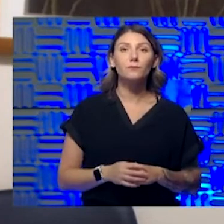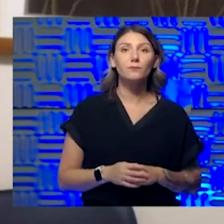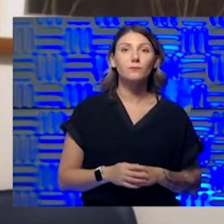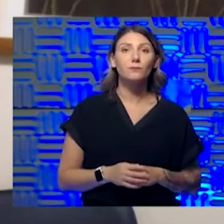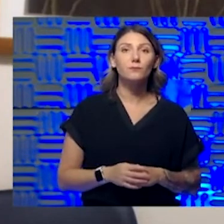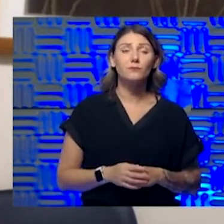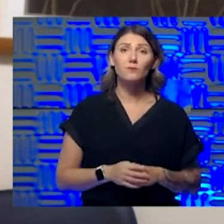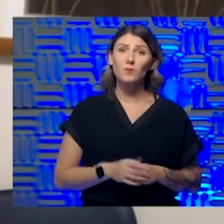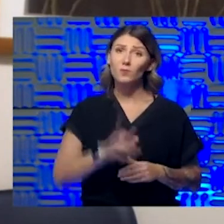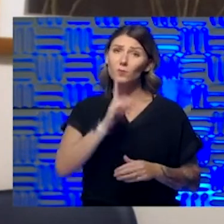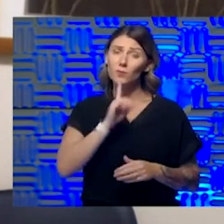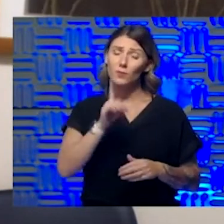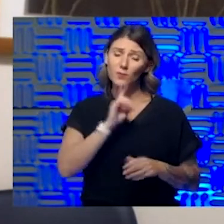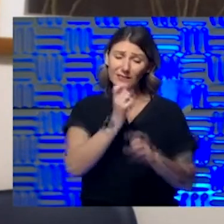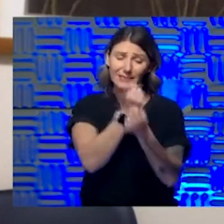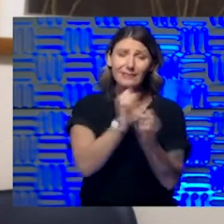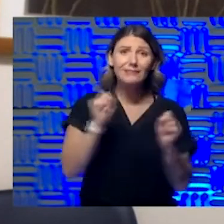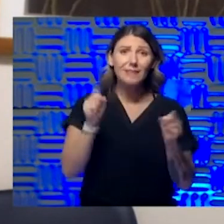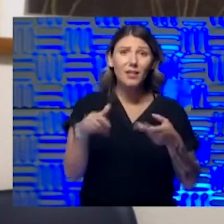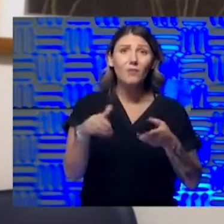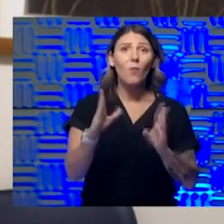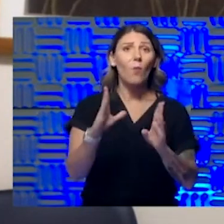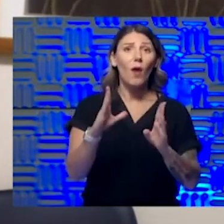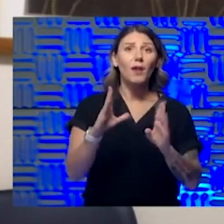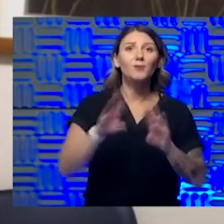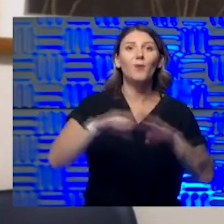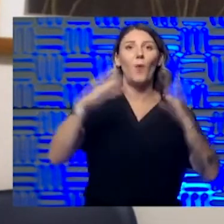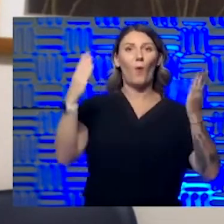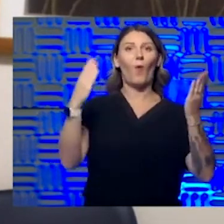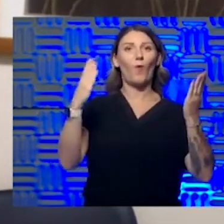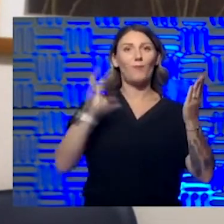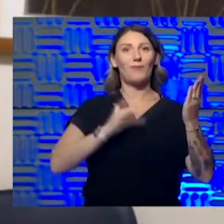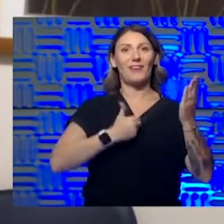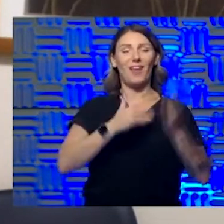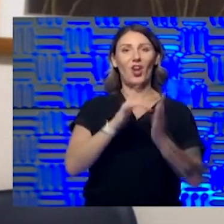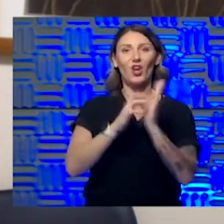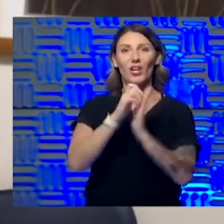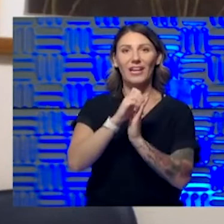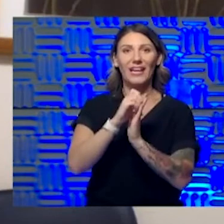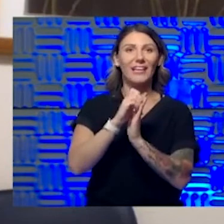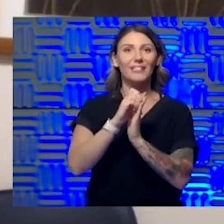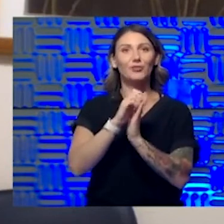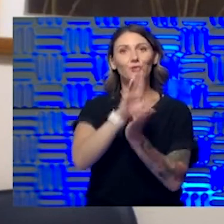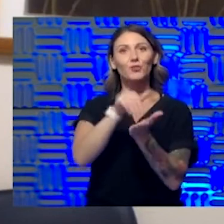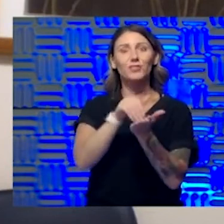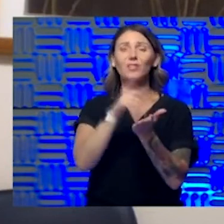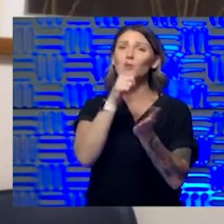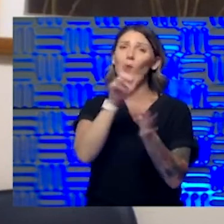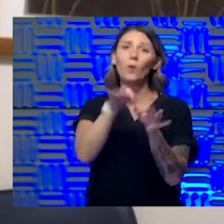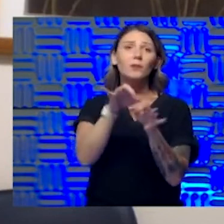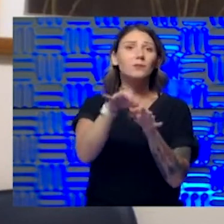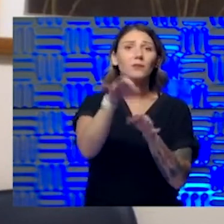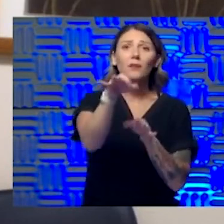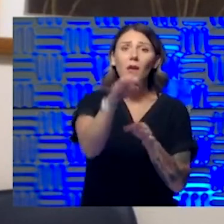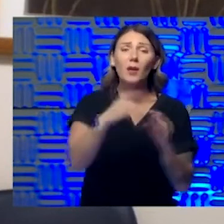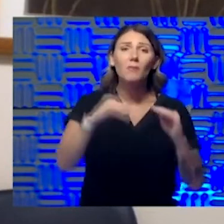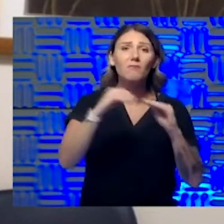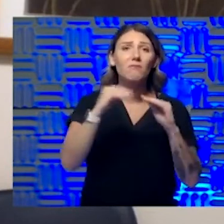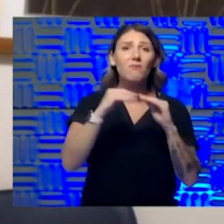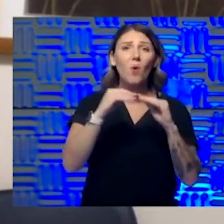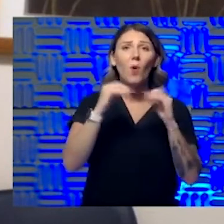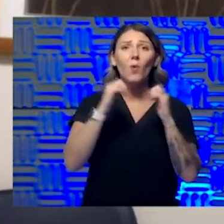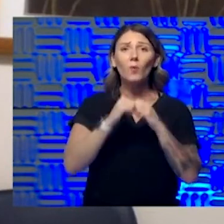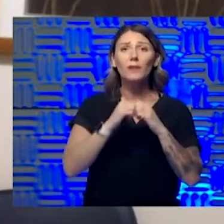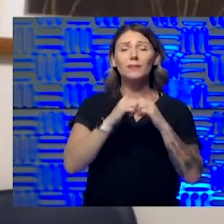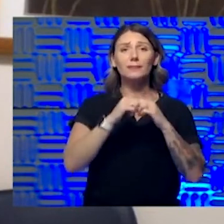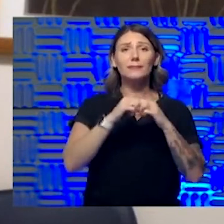very safe way to open up our cancer centers again. So to not delay any longer on some of those screenings that have been pushed